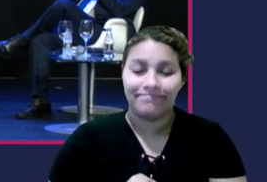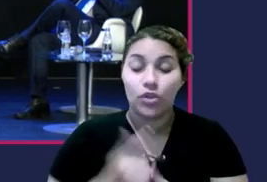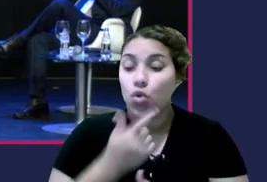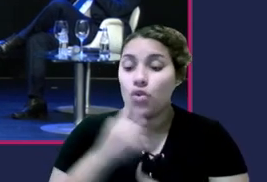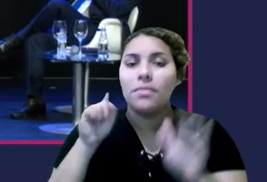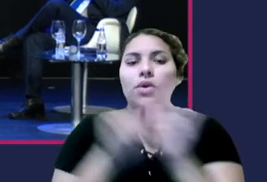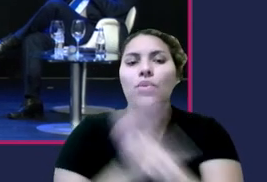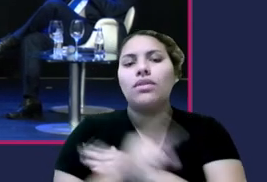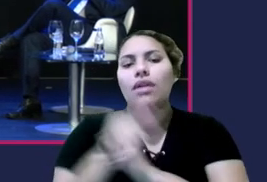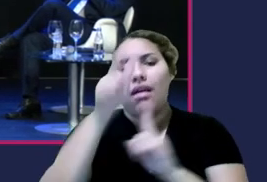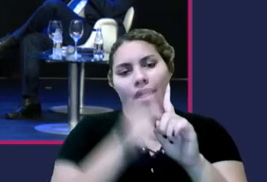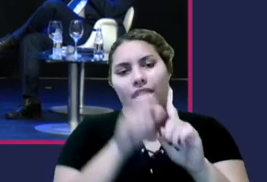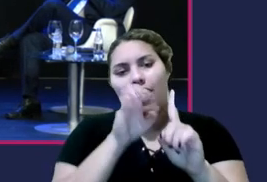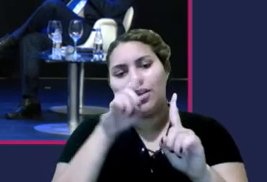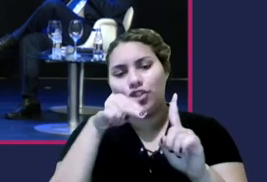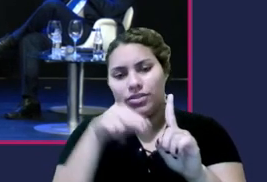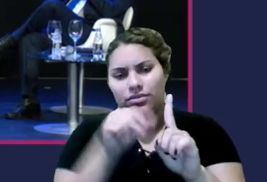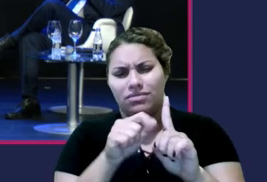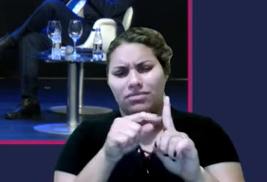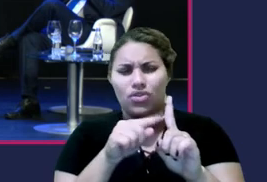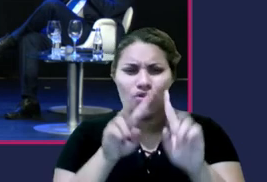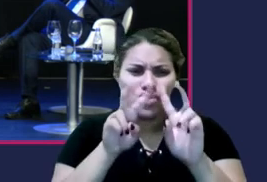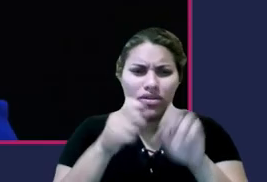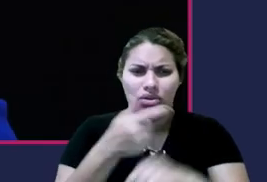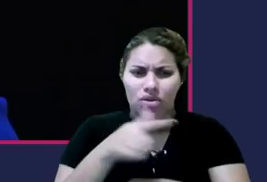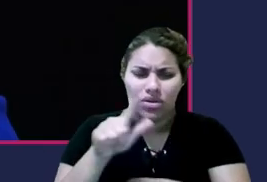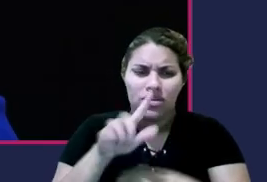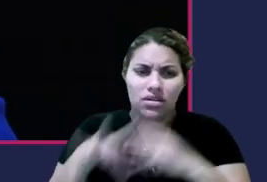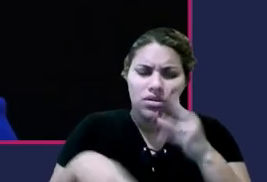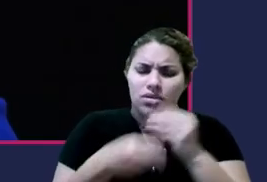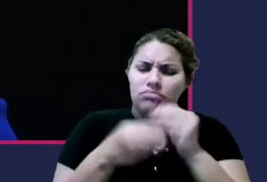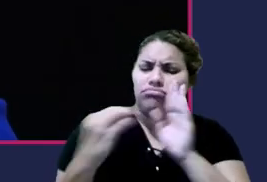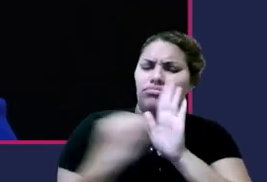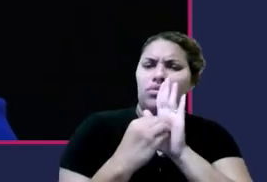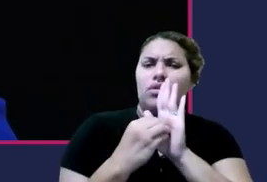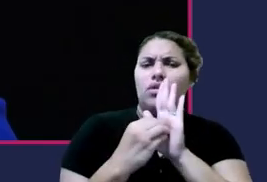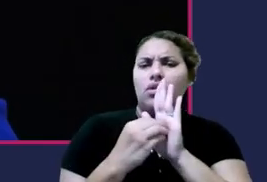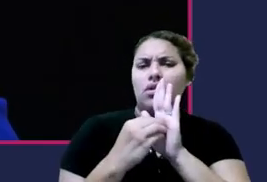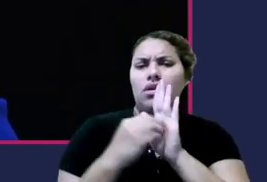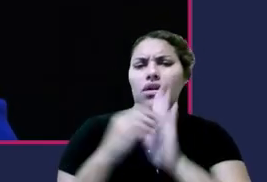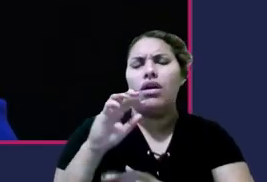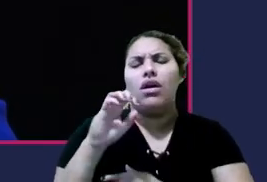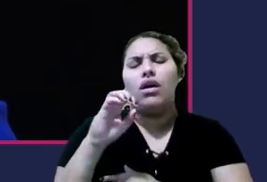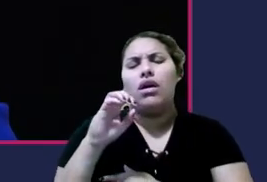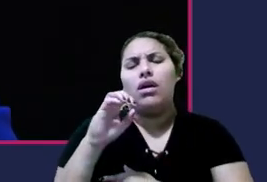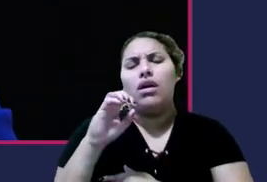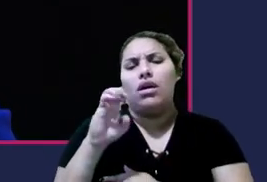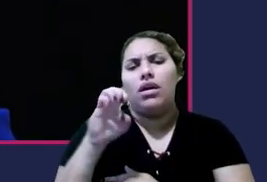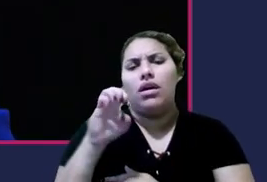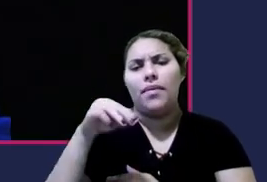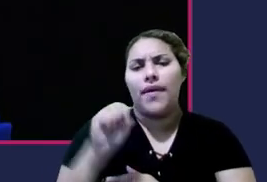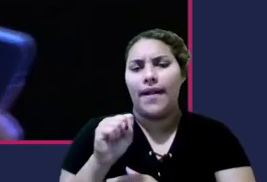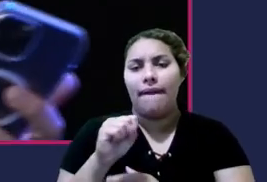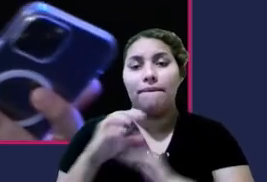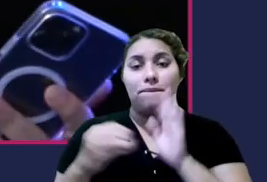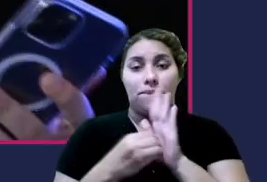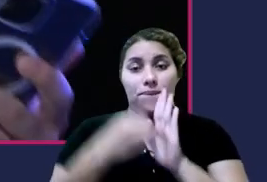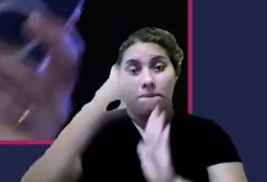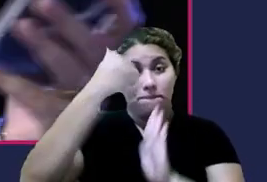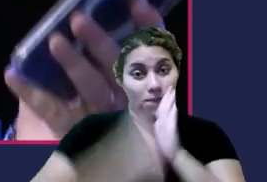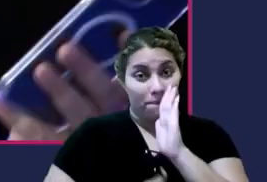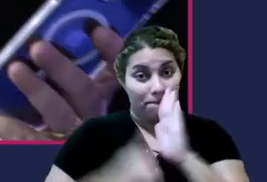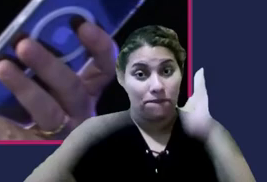Another question from Edna is, how can I link my rare disease with the national